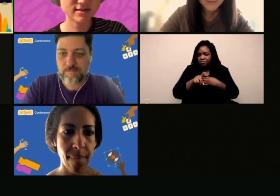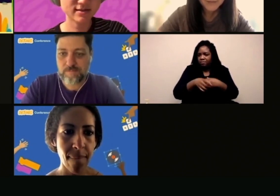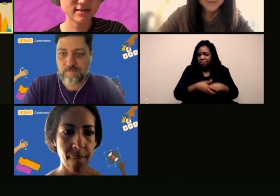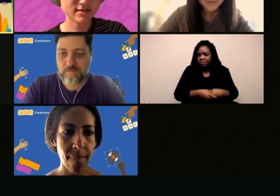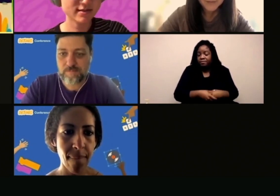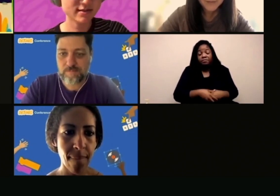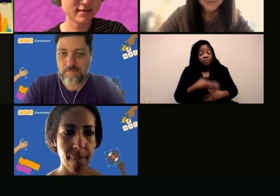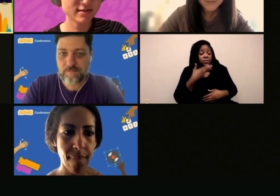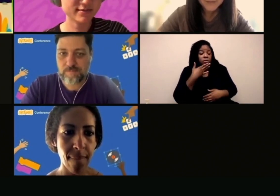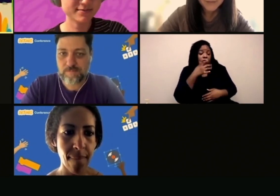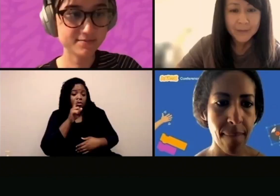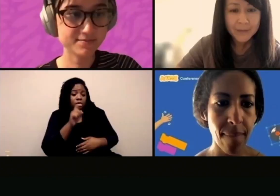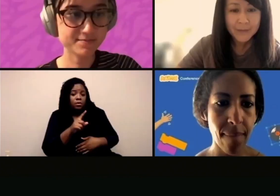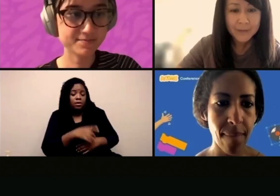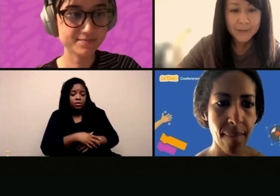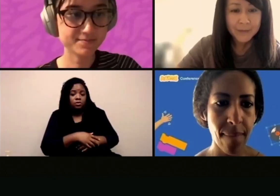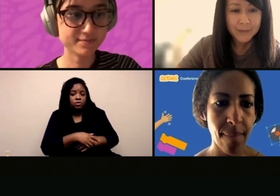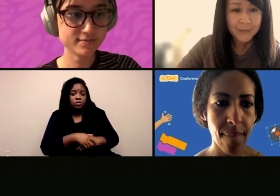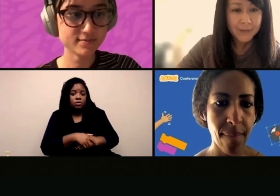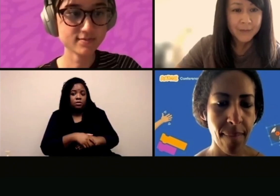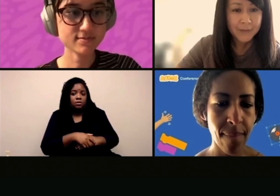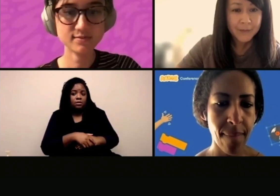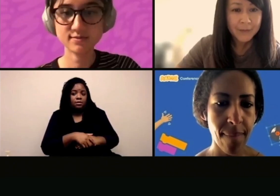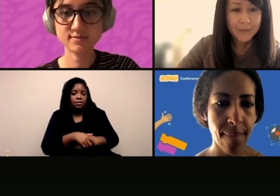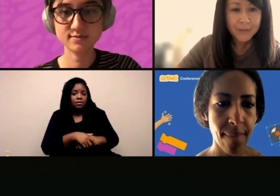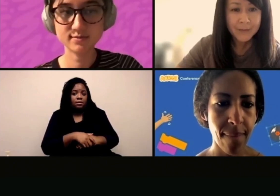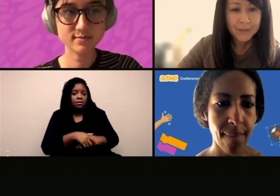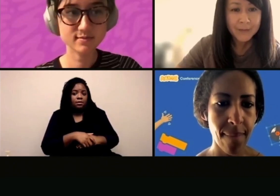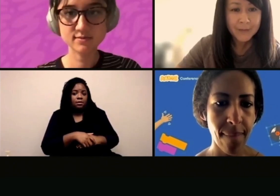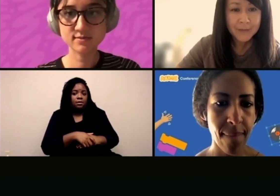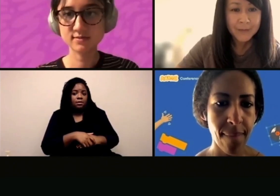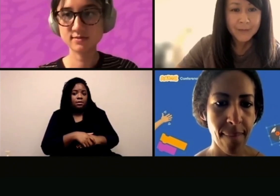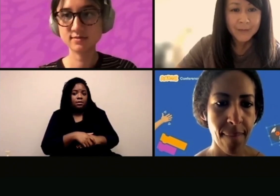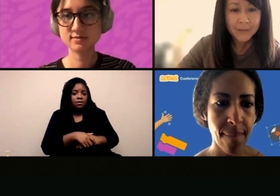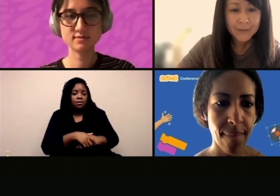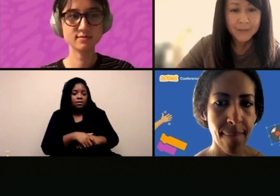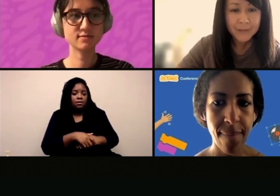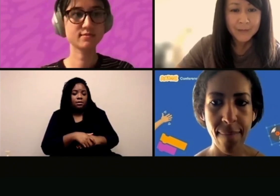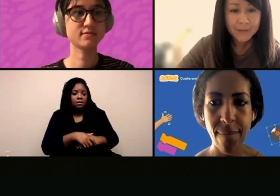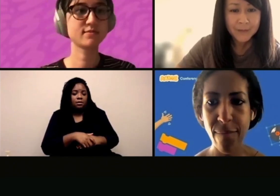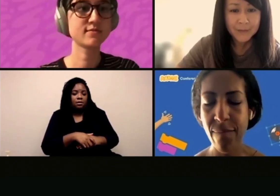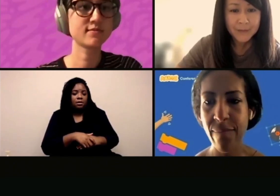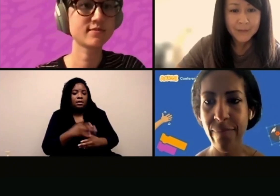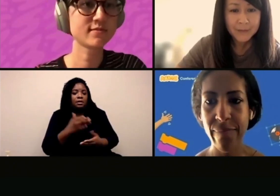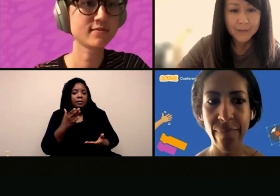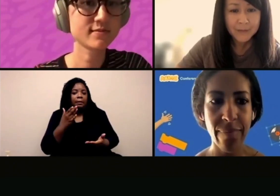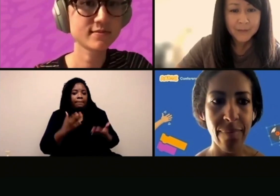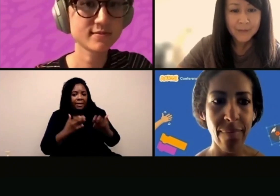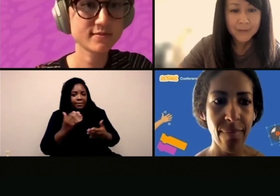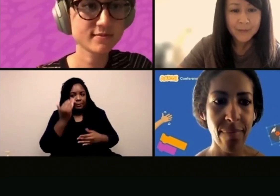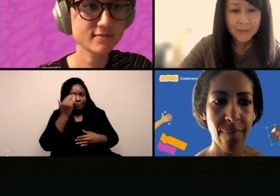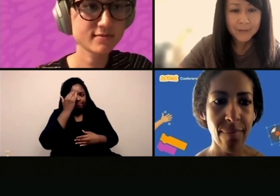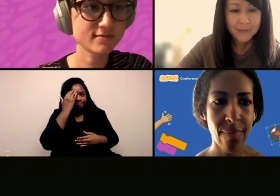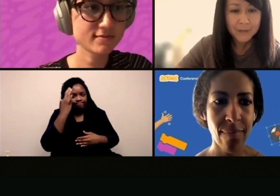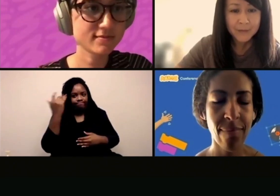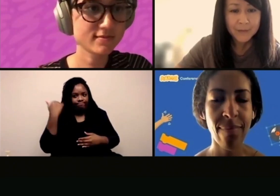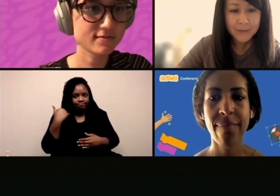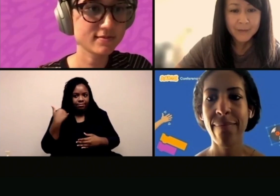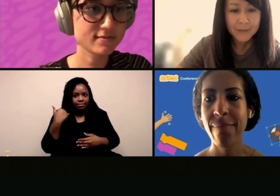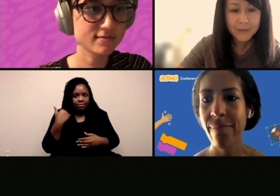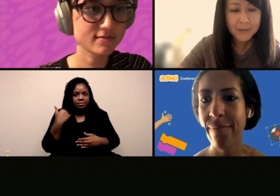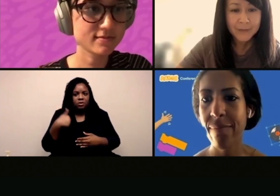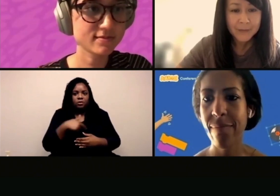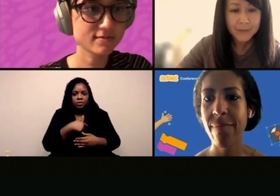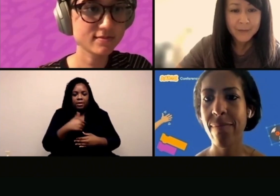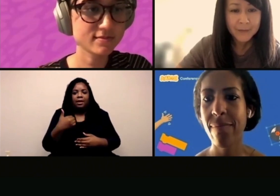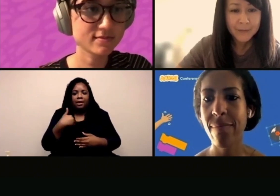That's a great question. And they may be aware that in the past, we